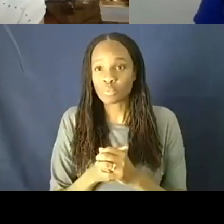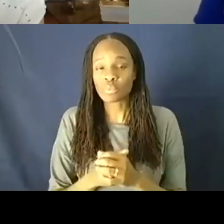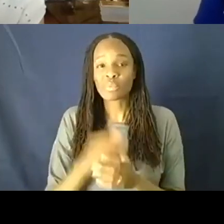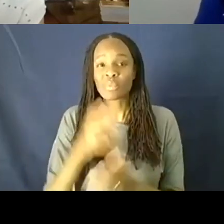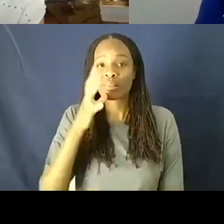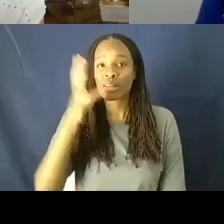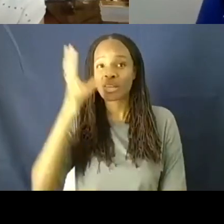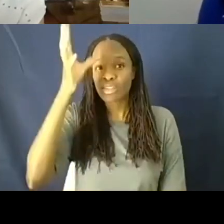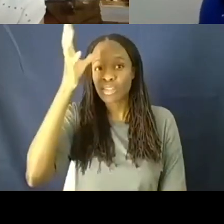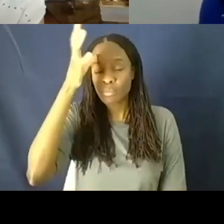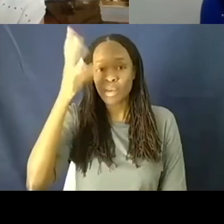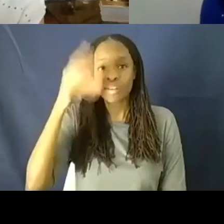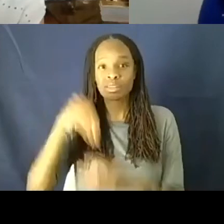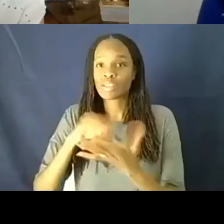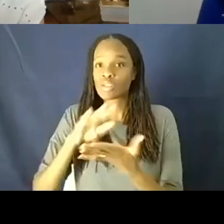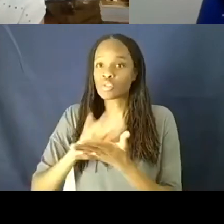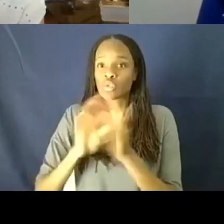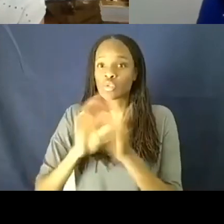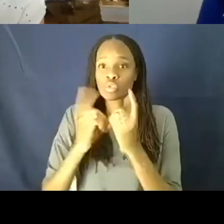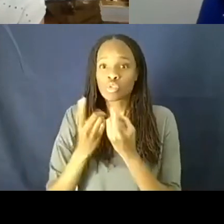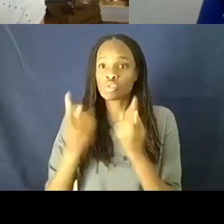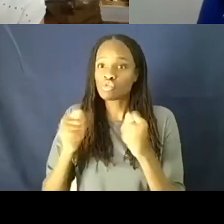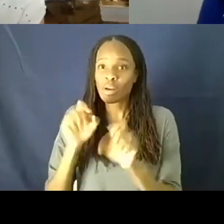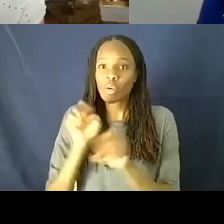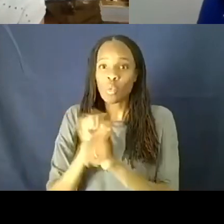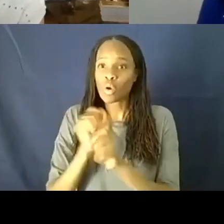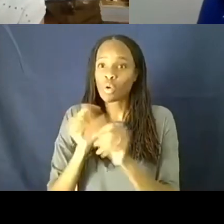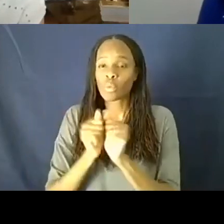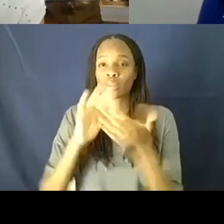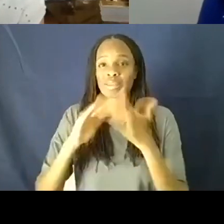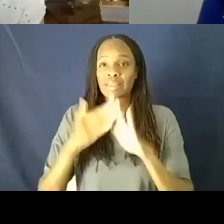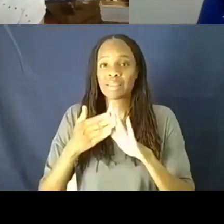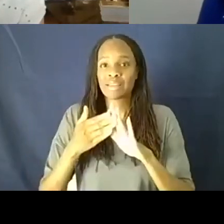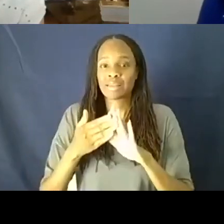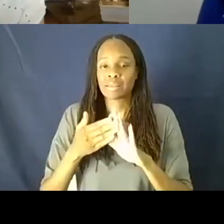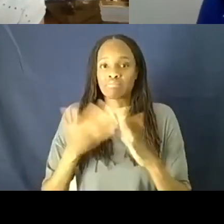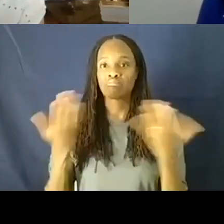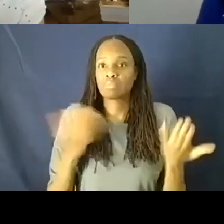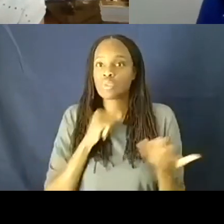the school district. They tried to work with the city, simply wasn't coming to